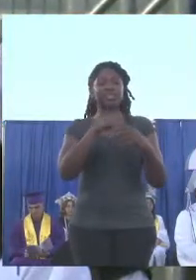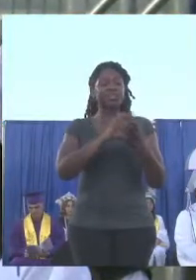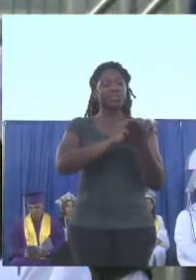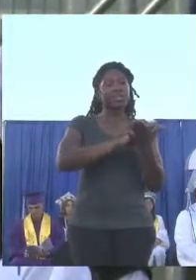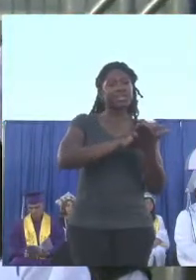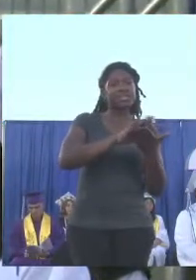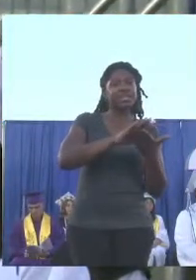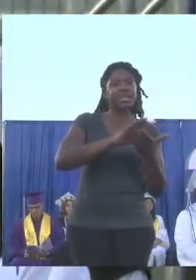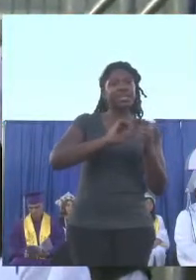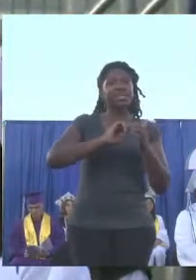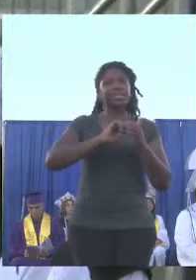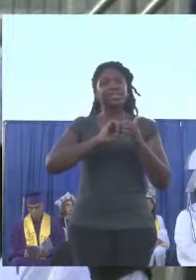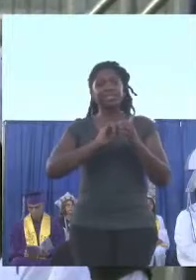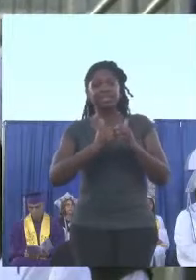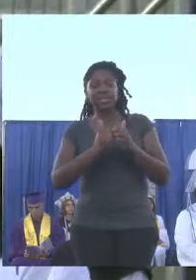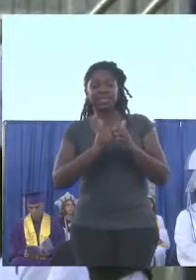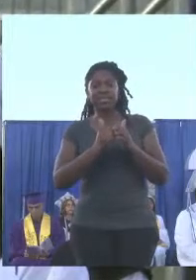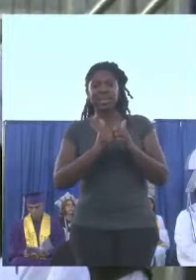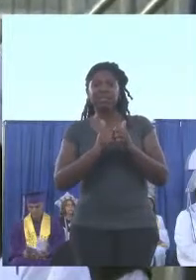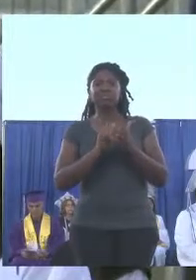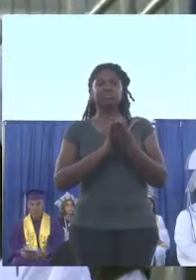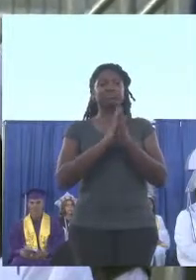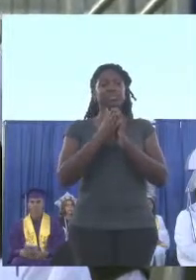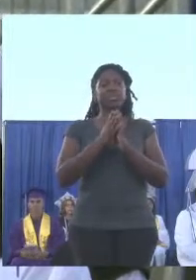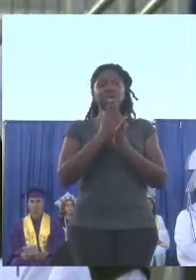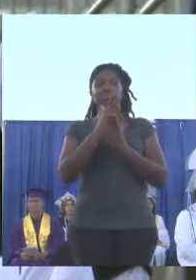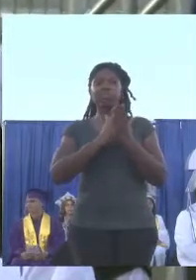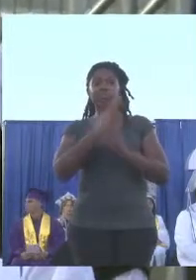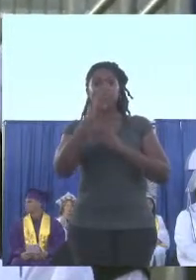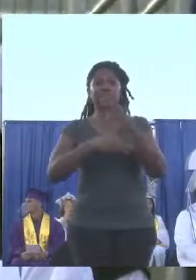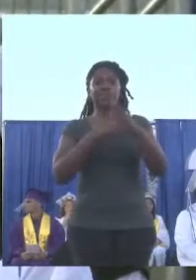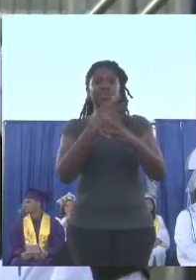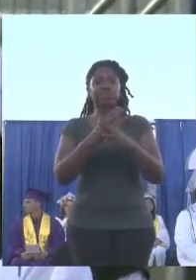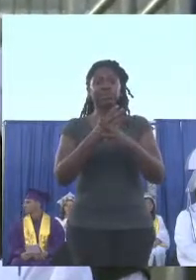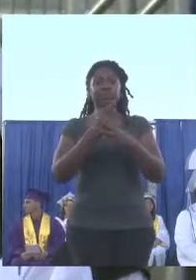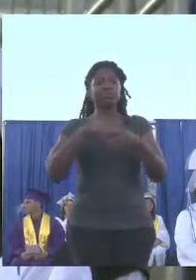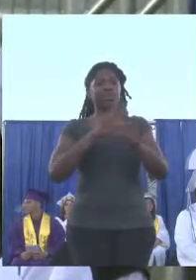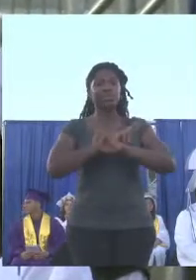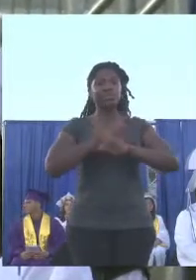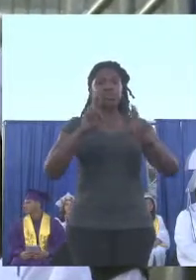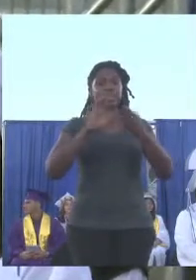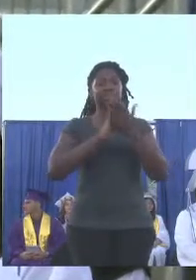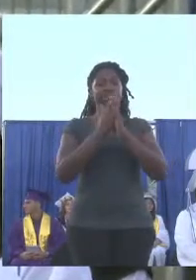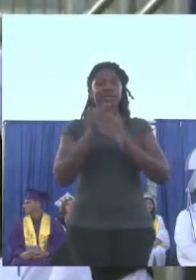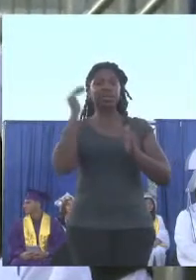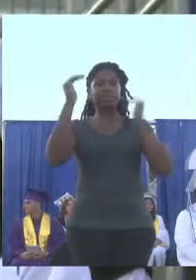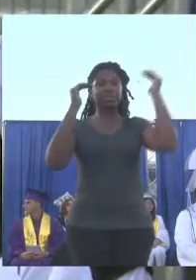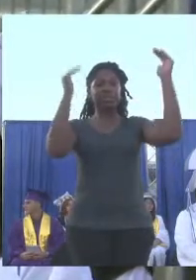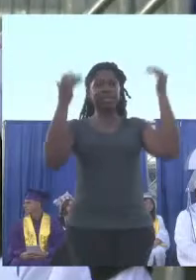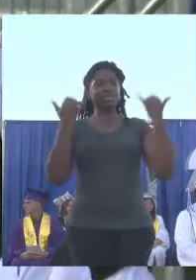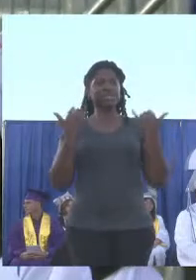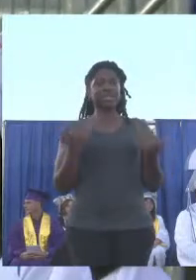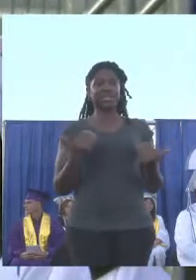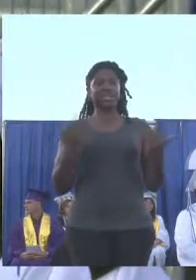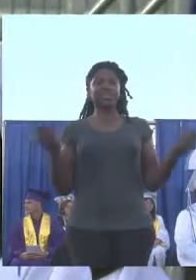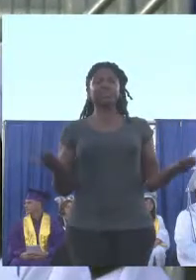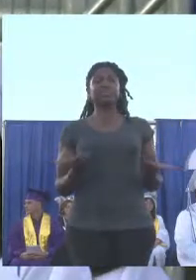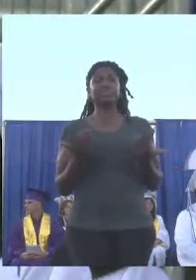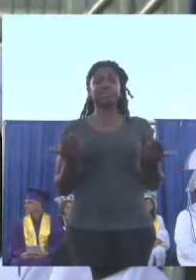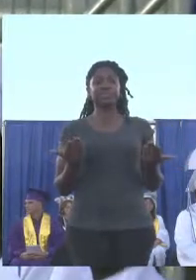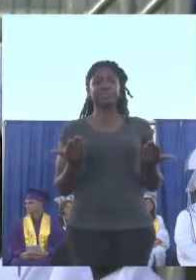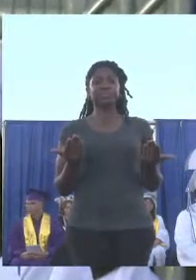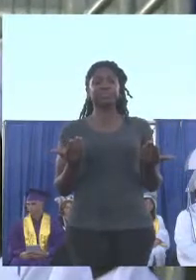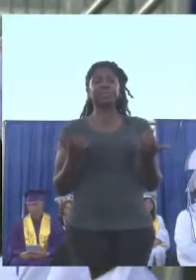how to make the world ours. We wanted to grow up, and we did. Today, we commemorate